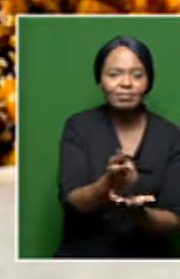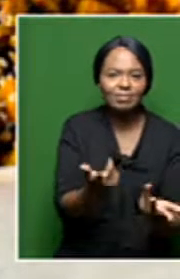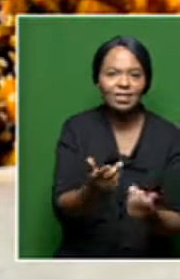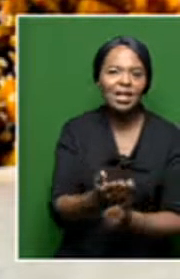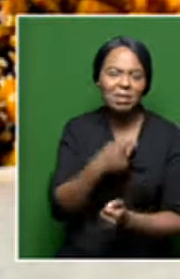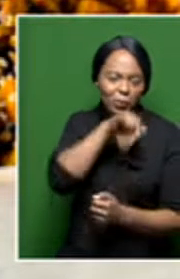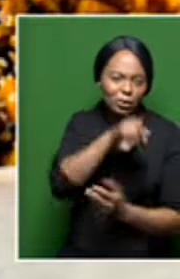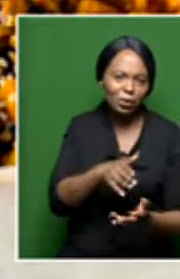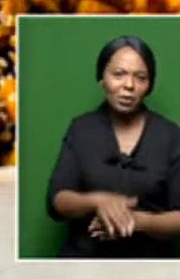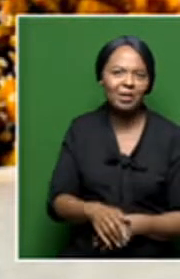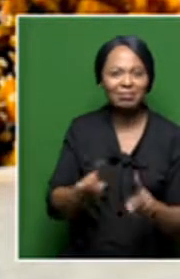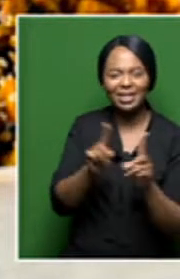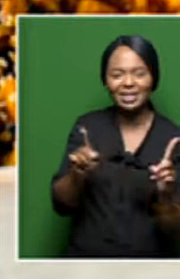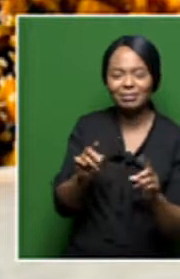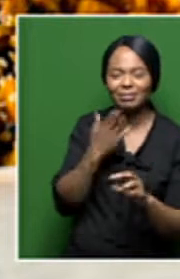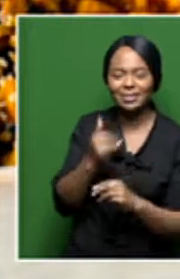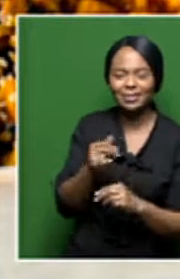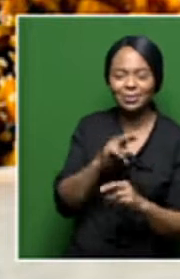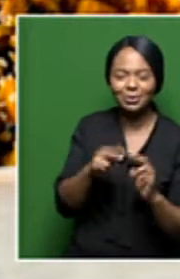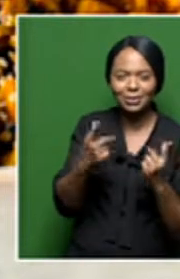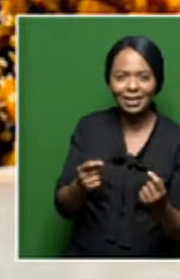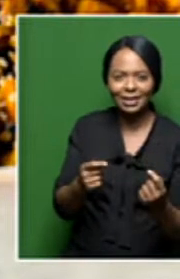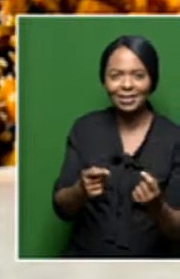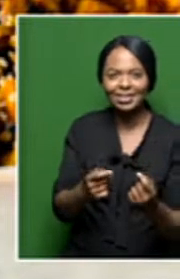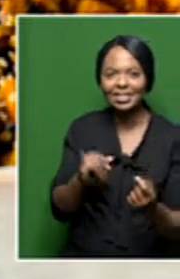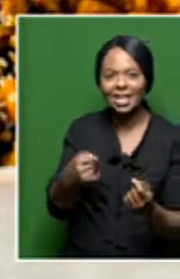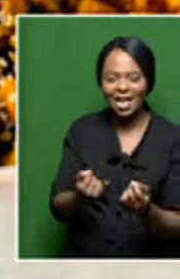but don't do that. Don't do that. Never.